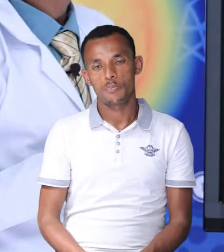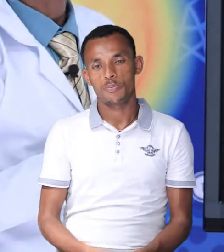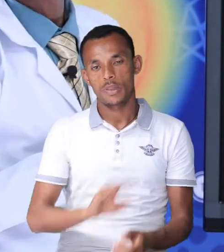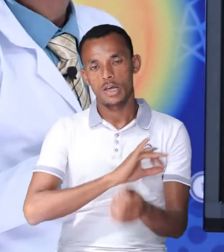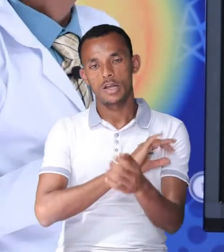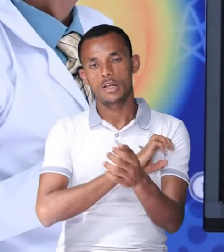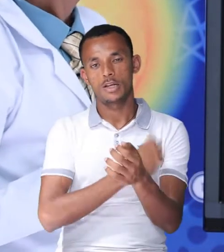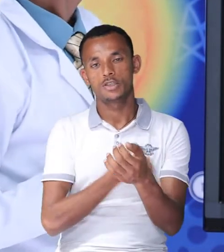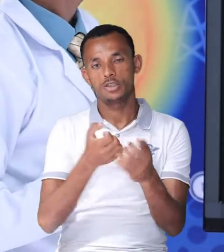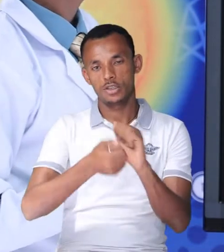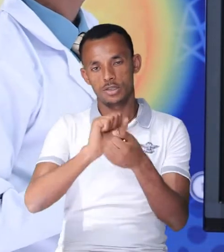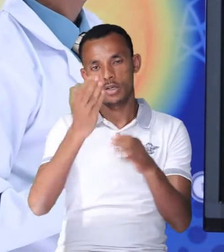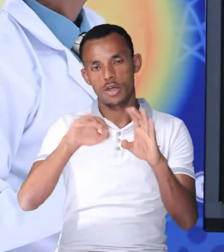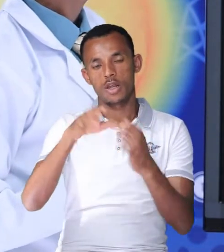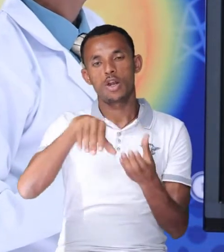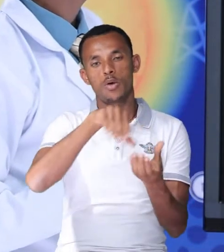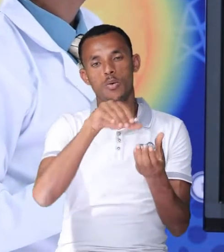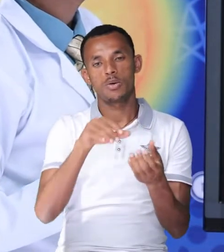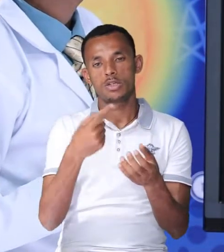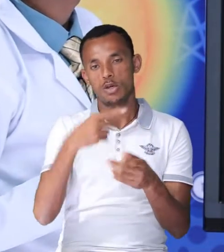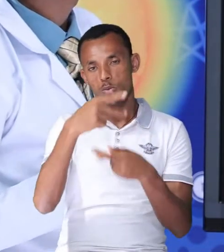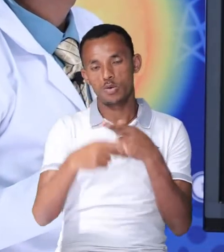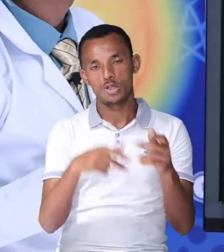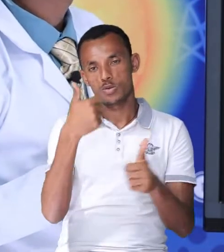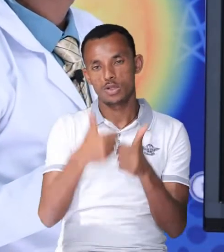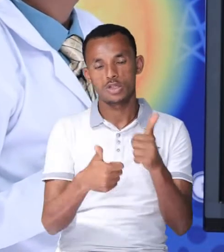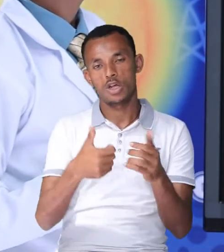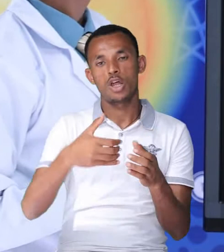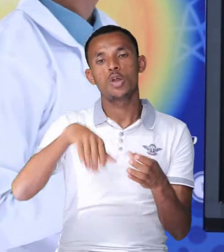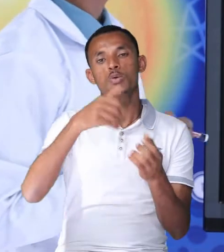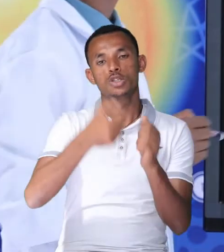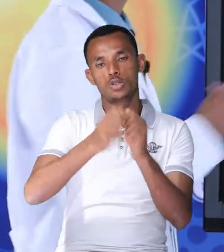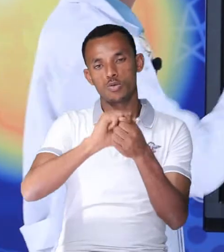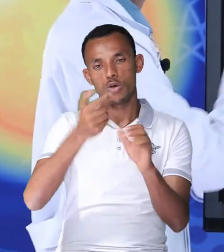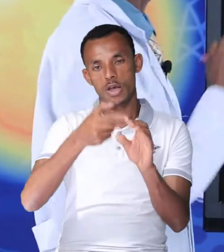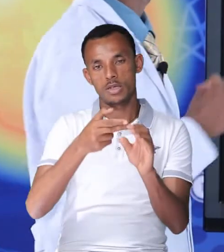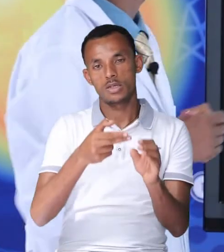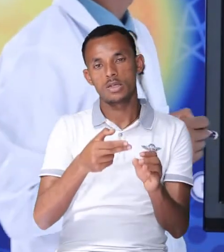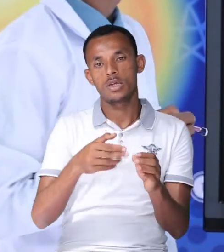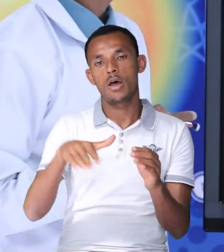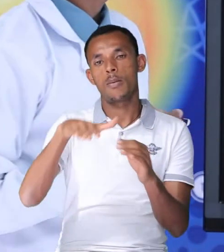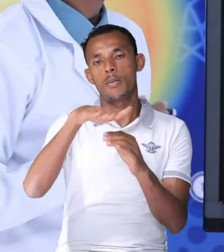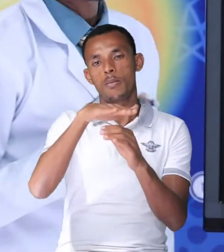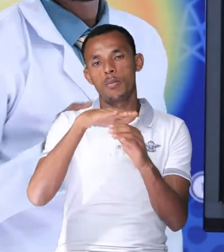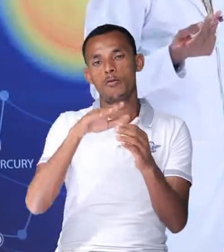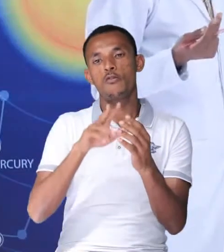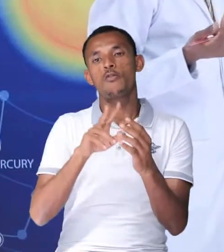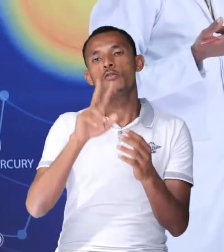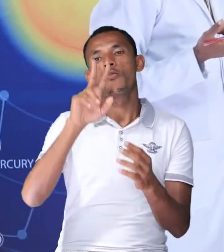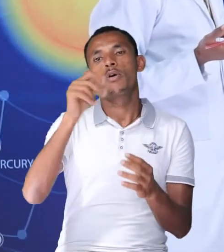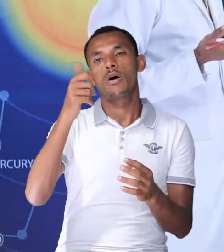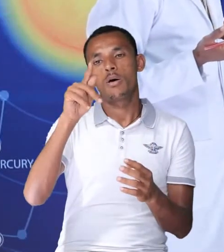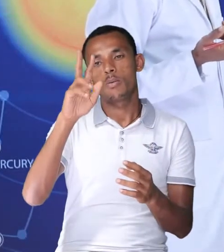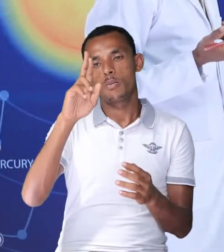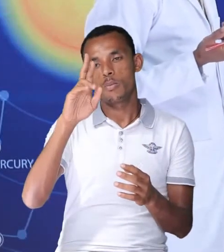Energy change in liquids, the process by which liquid changes to gas is known as vaporization. Evaporation is